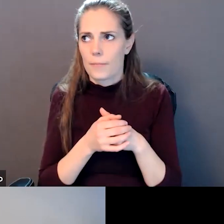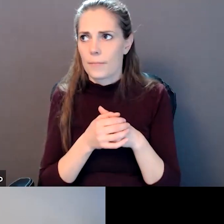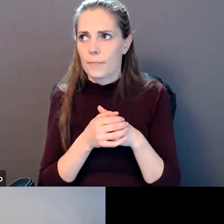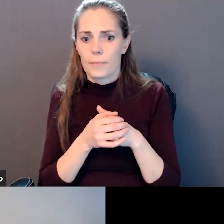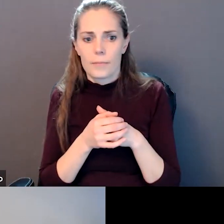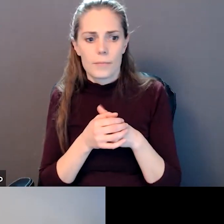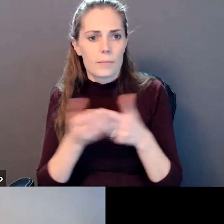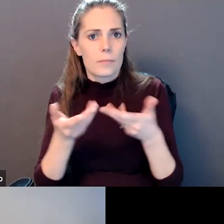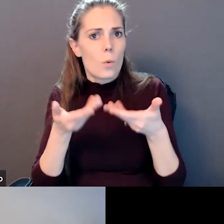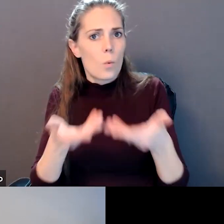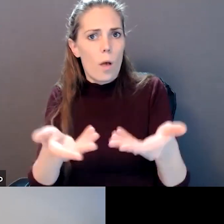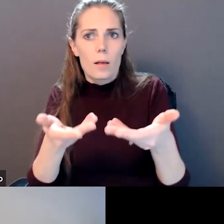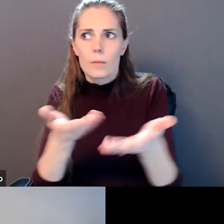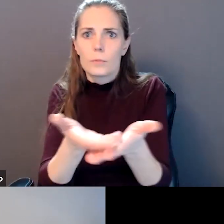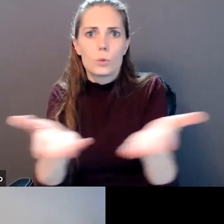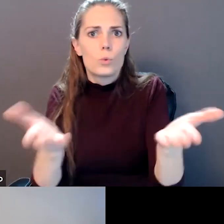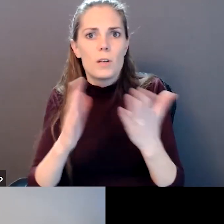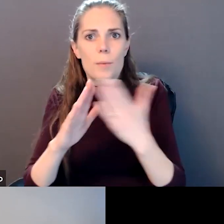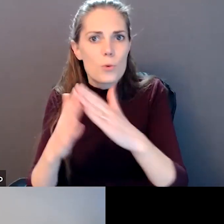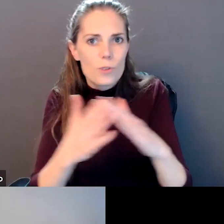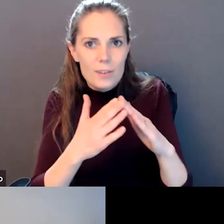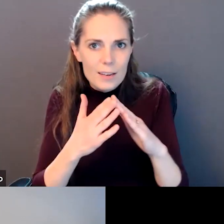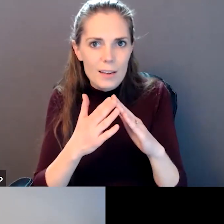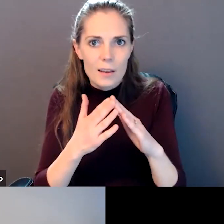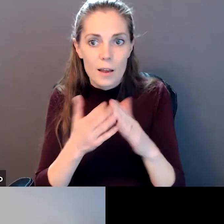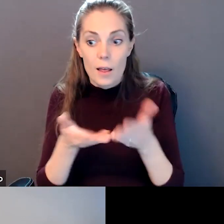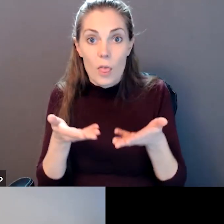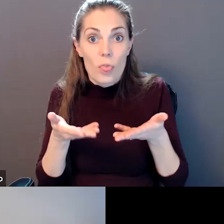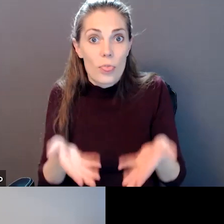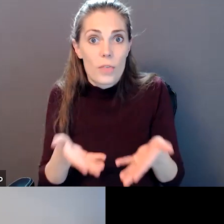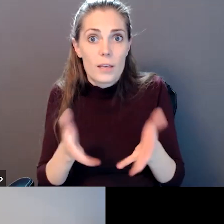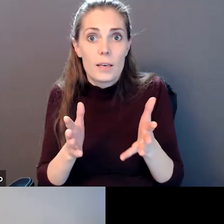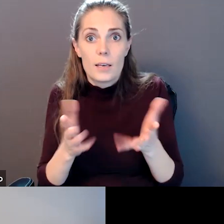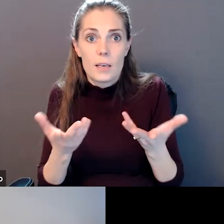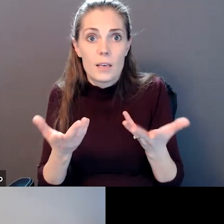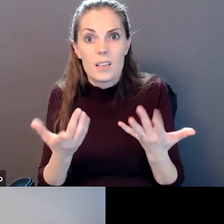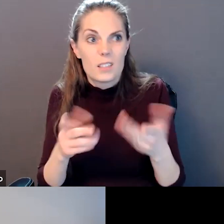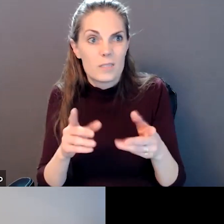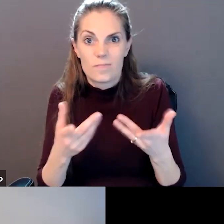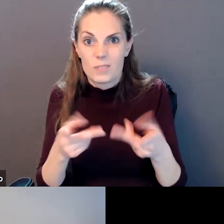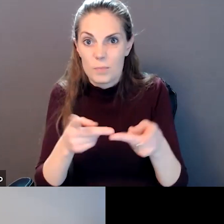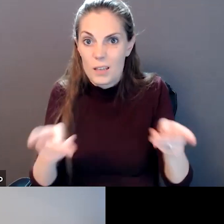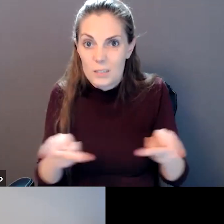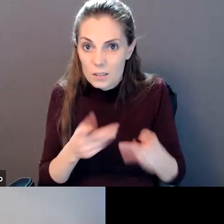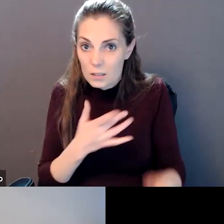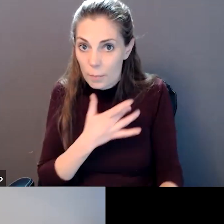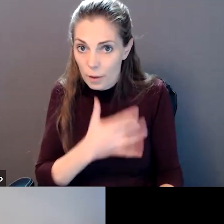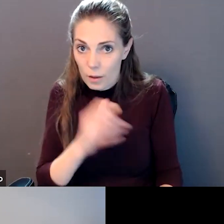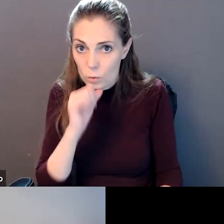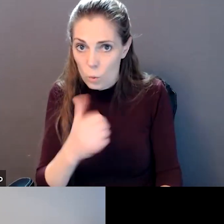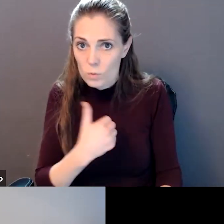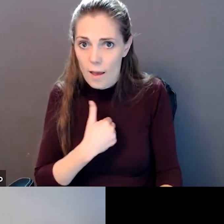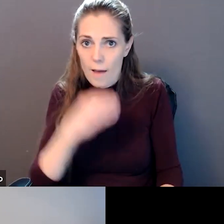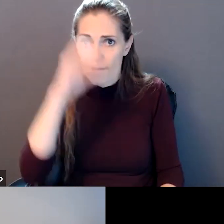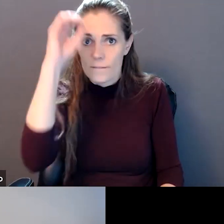community into these spaces we normally don't have a voice, and the